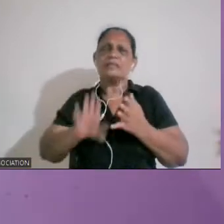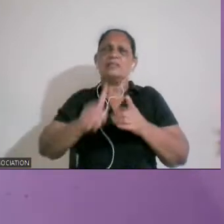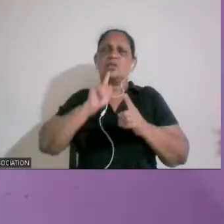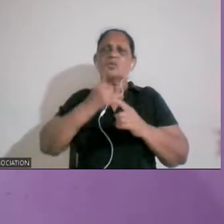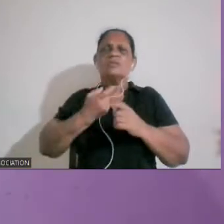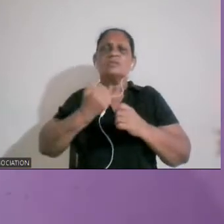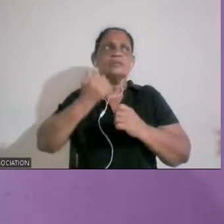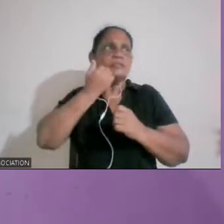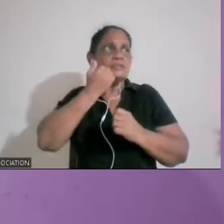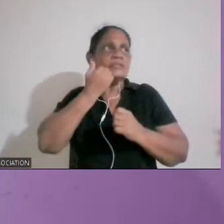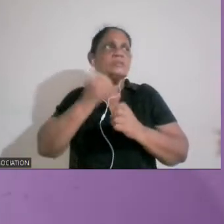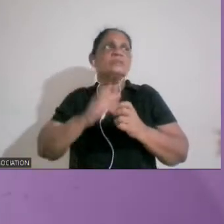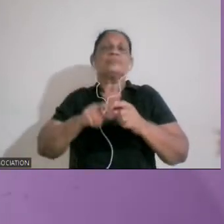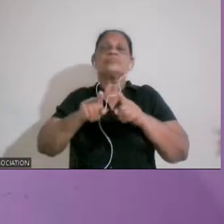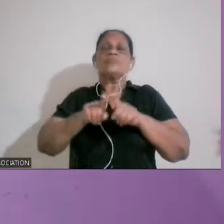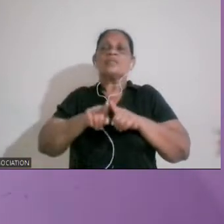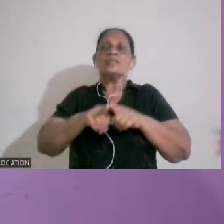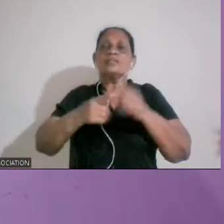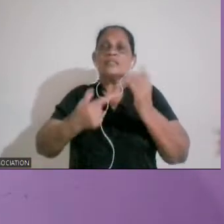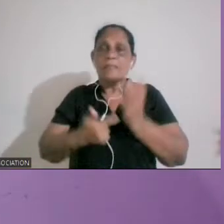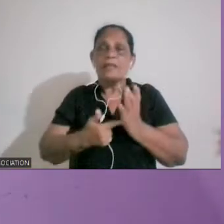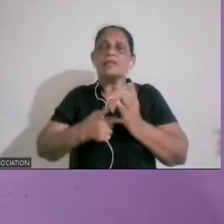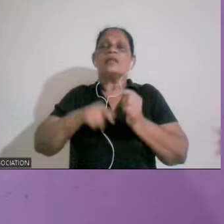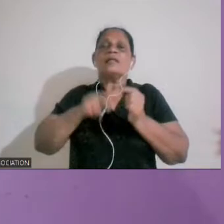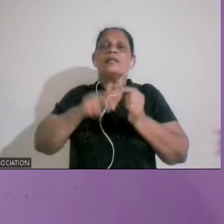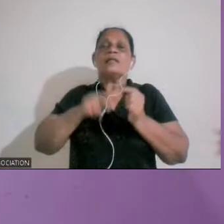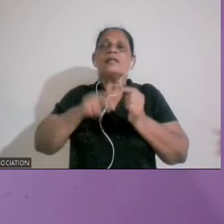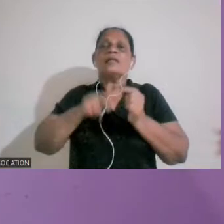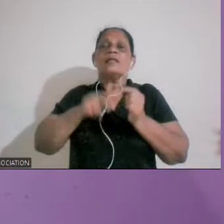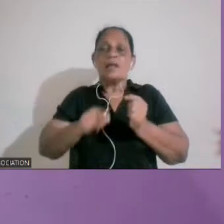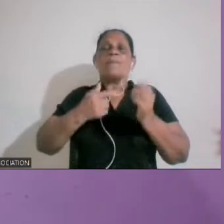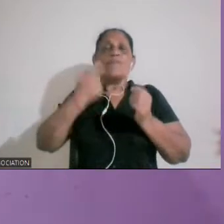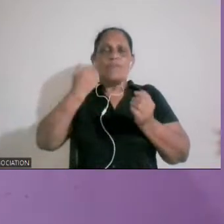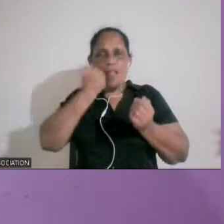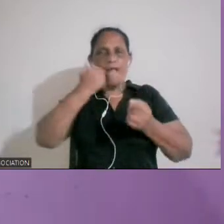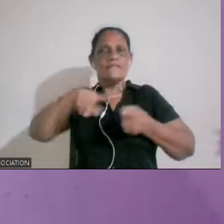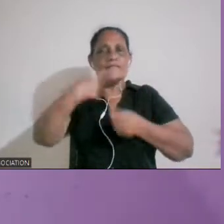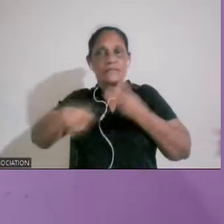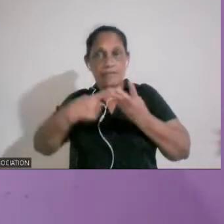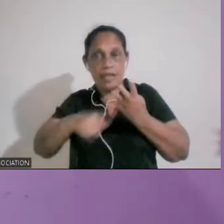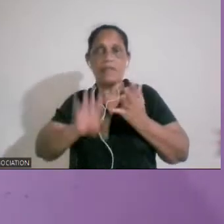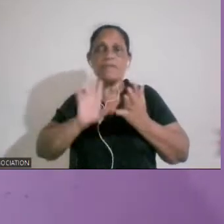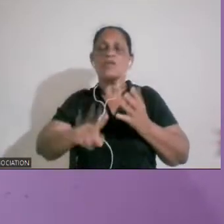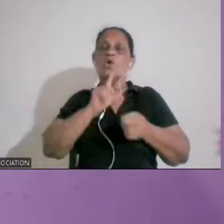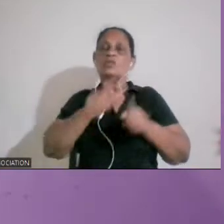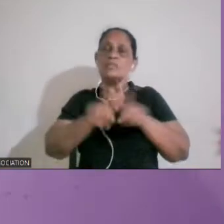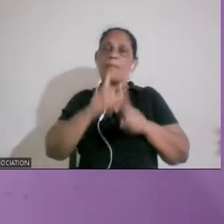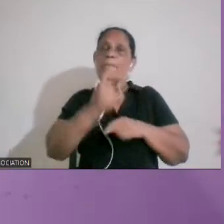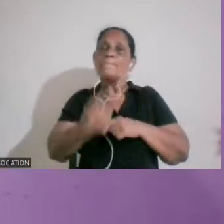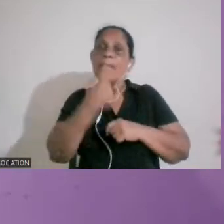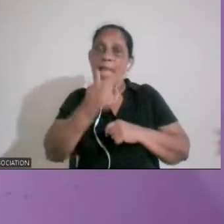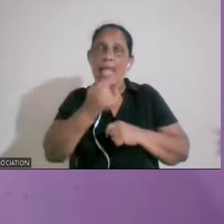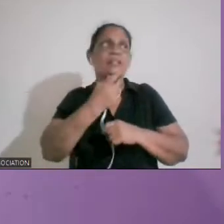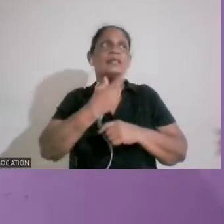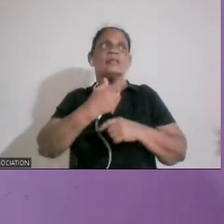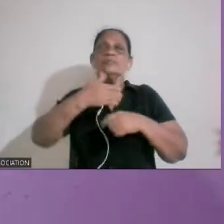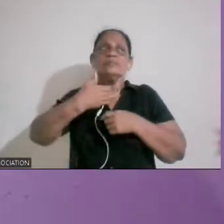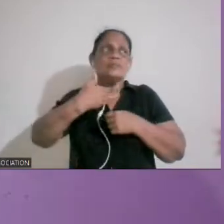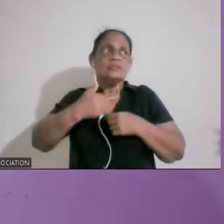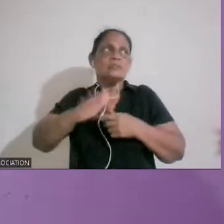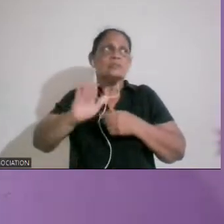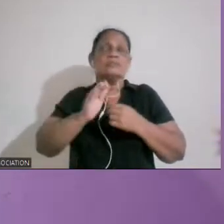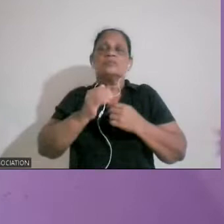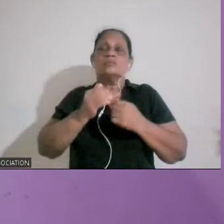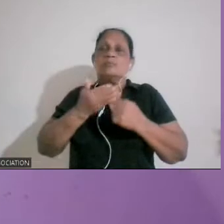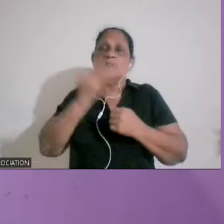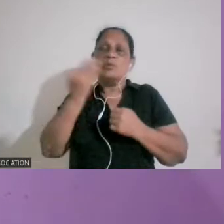polycystic ovarian syndrome, thyroid disorders, both hypothyroidism and hyperthyroidism, and even certain drugs can